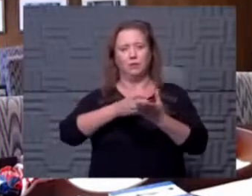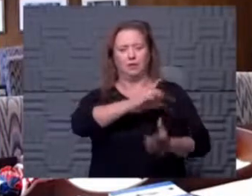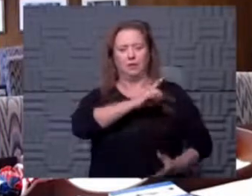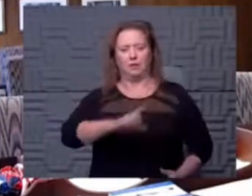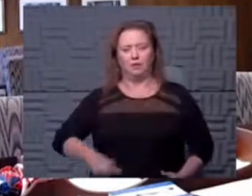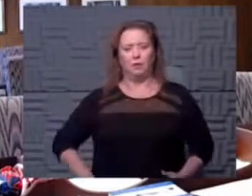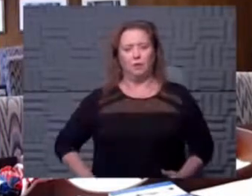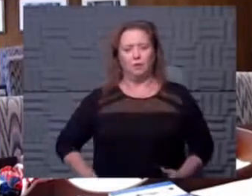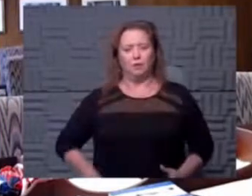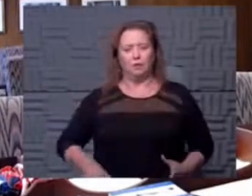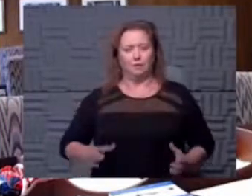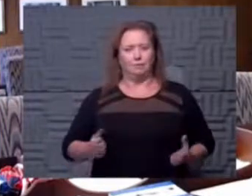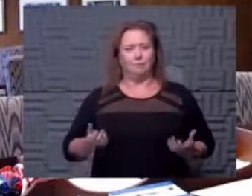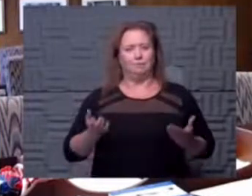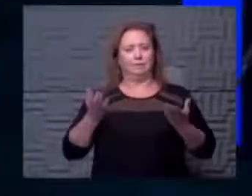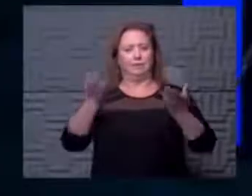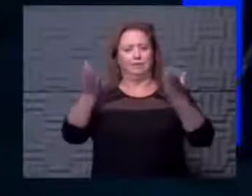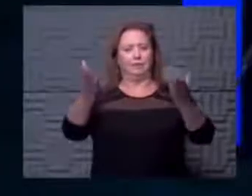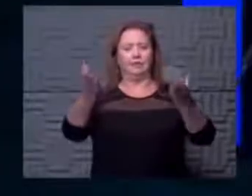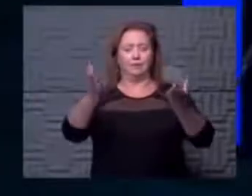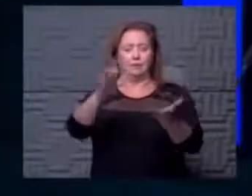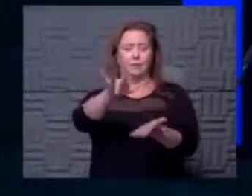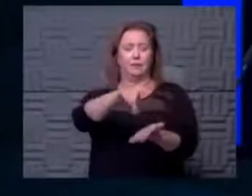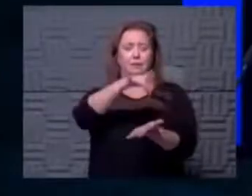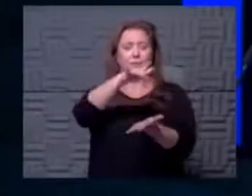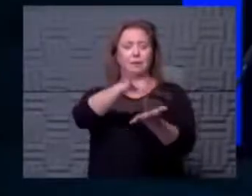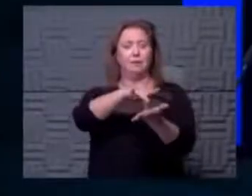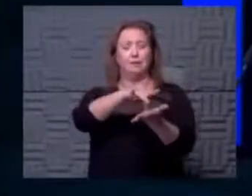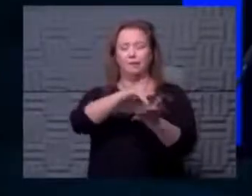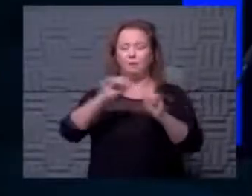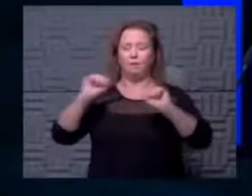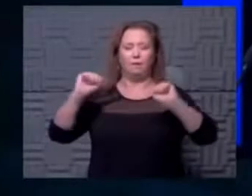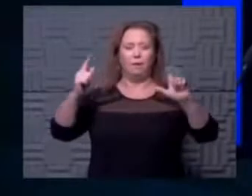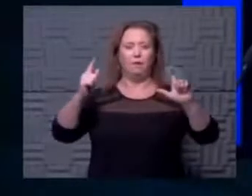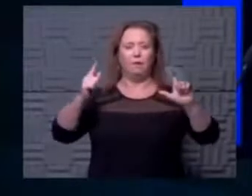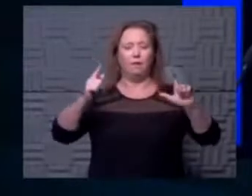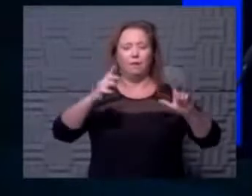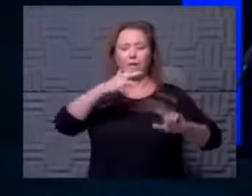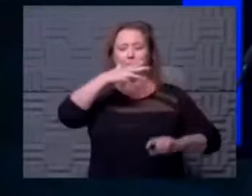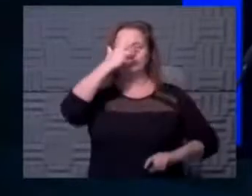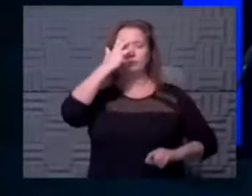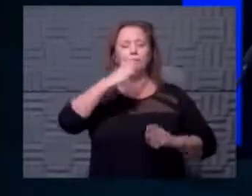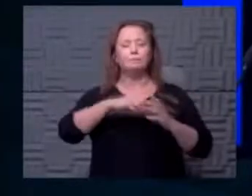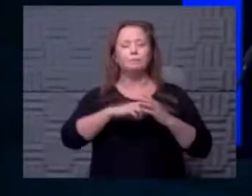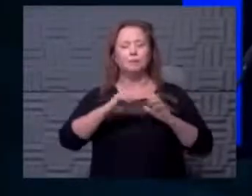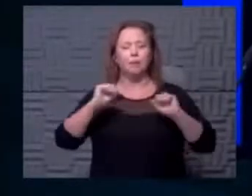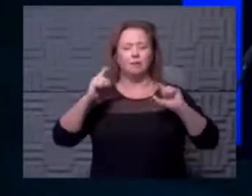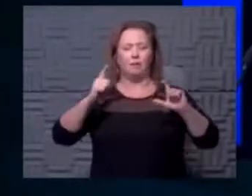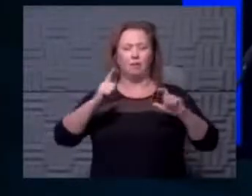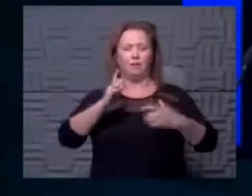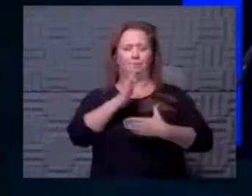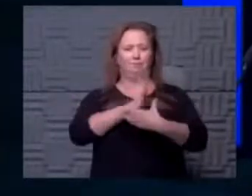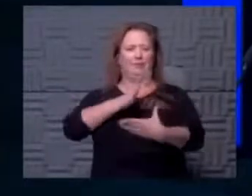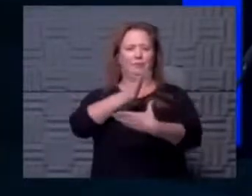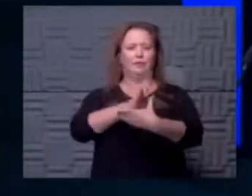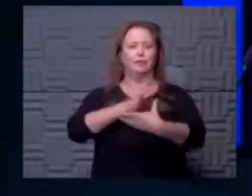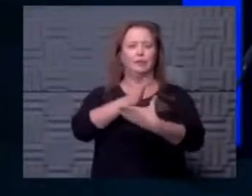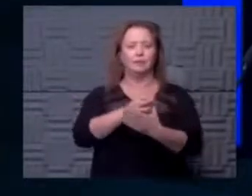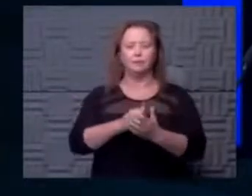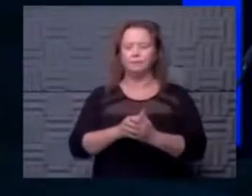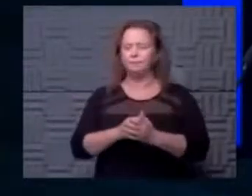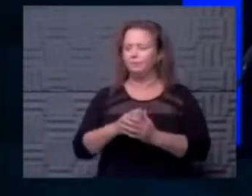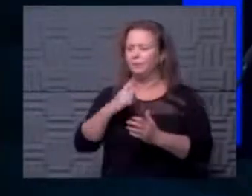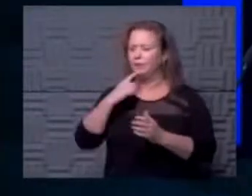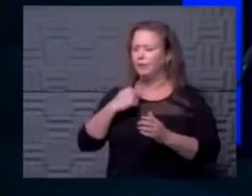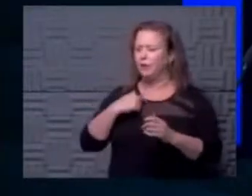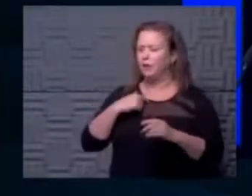is drawing forth from it, even in the midst of all of the aggravation, all of the inconvenience. Tell us a